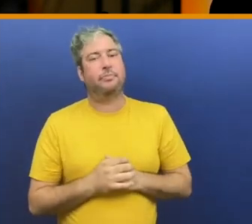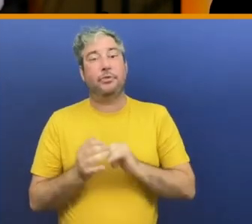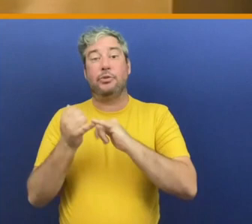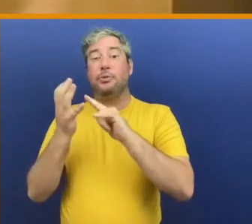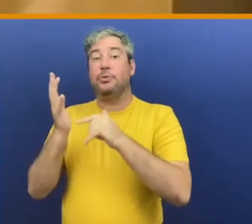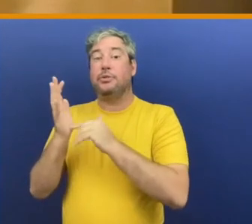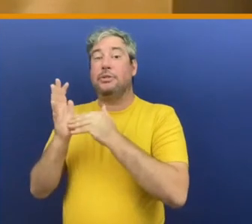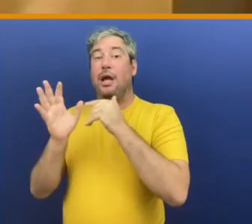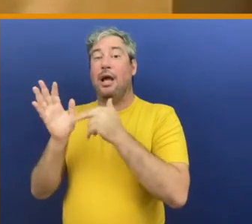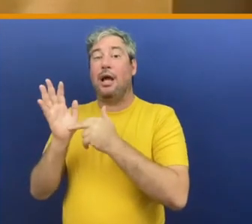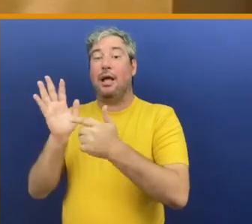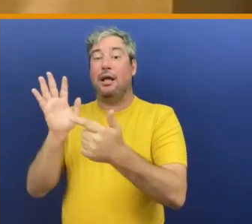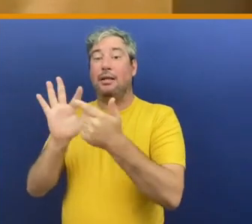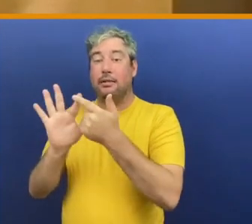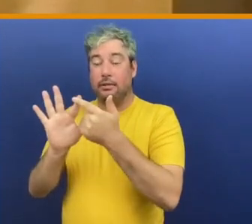changes.